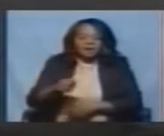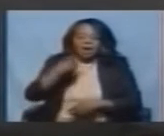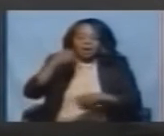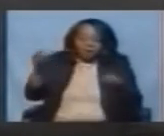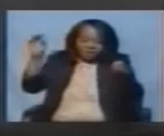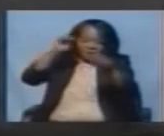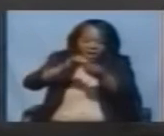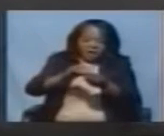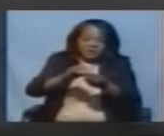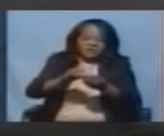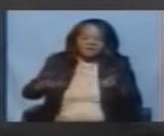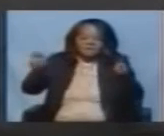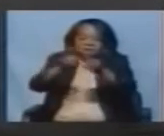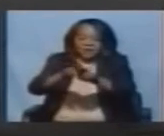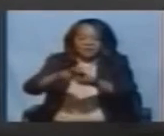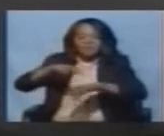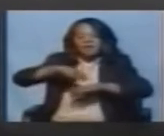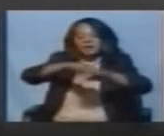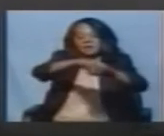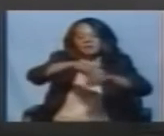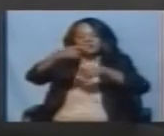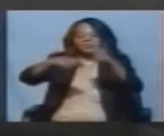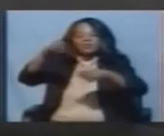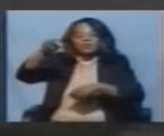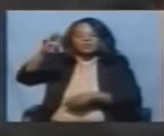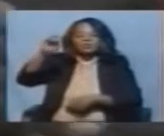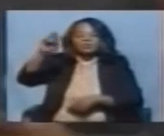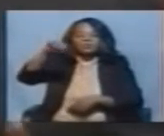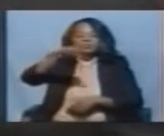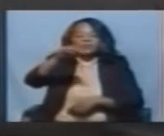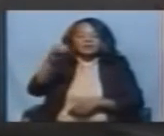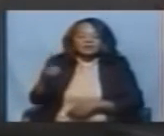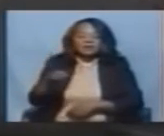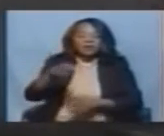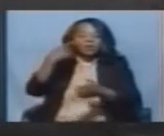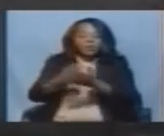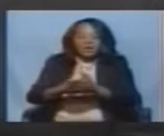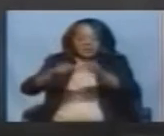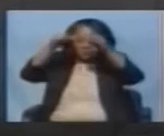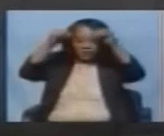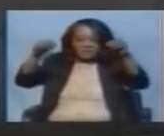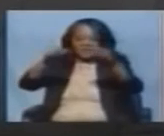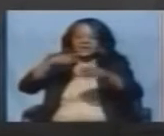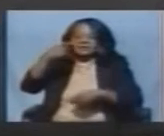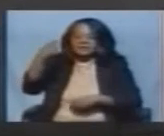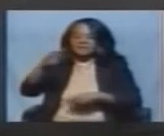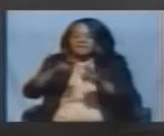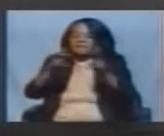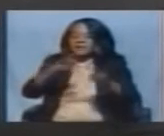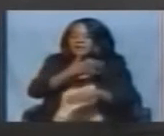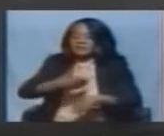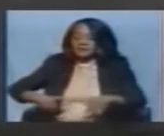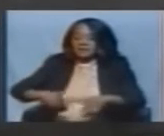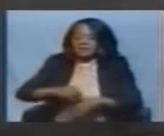you see, because even the amount is not that enough to allow economies of scale. So what the president is saying is very critical in managing the eventual